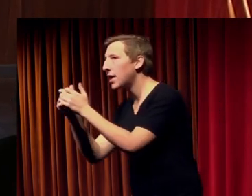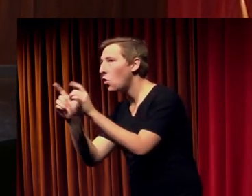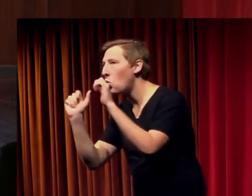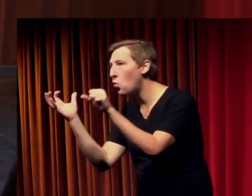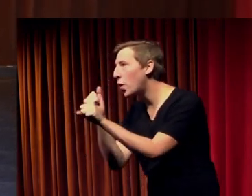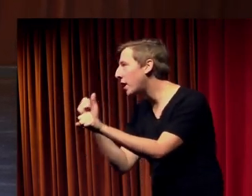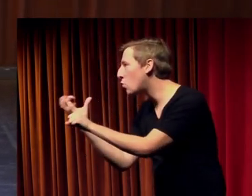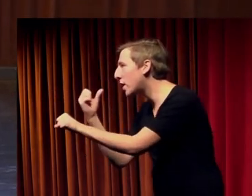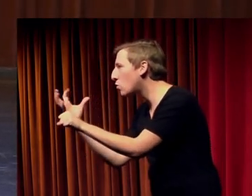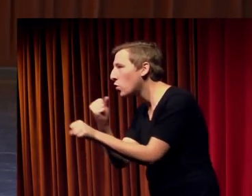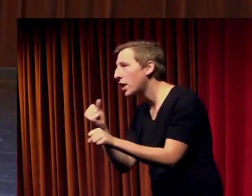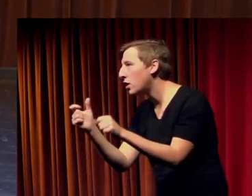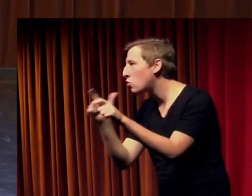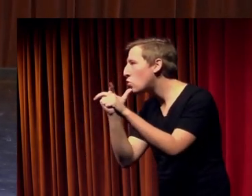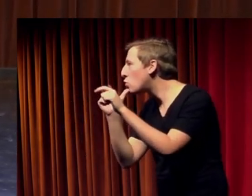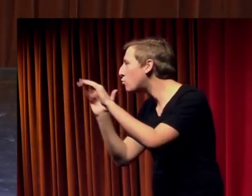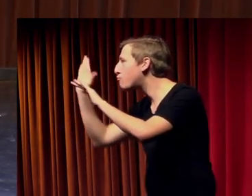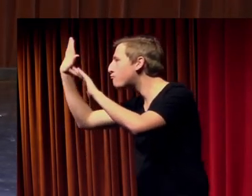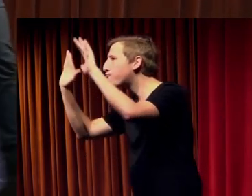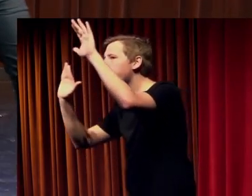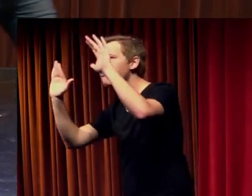hand. Yeah, you may come up here.